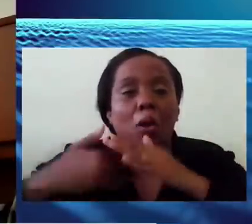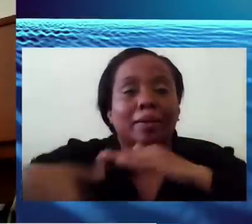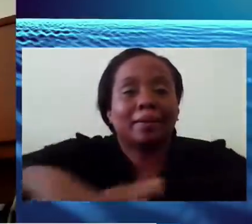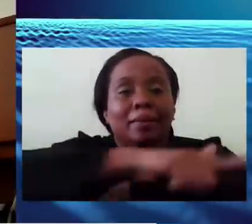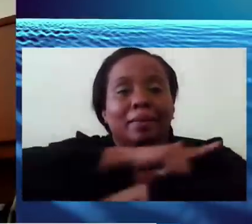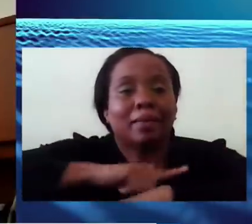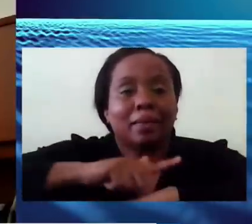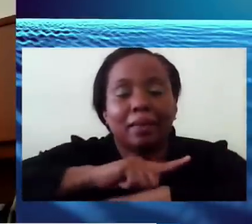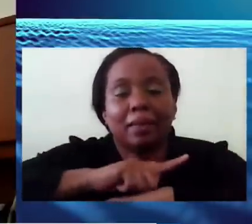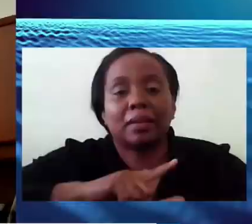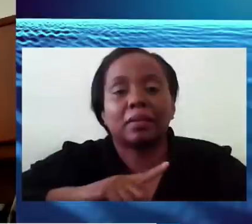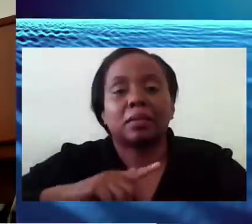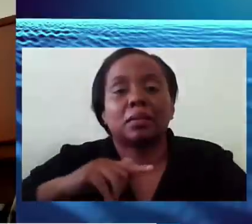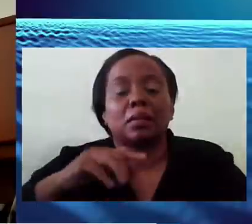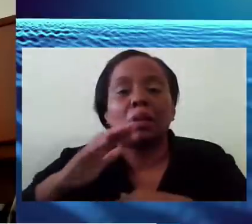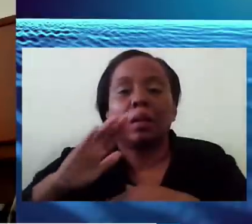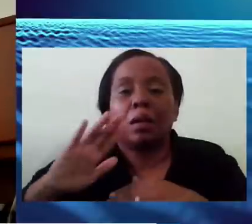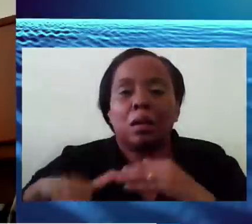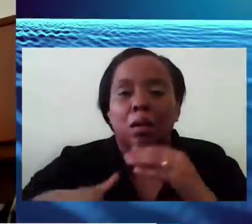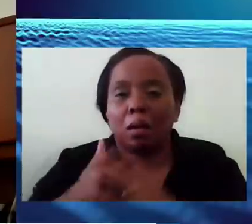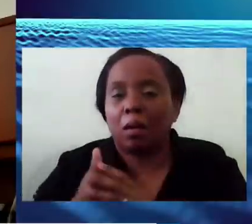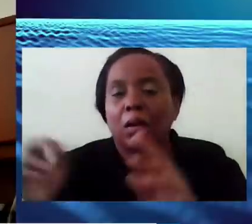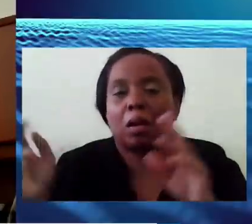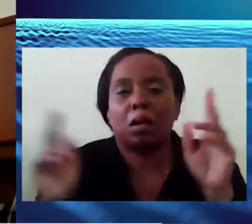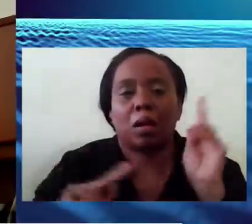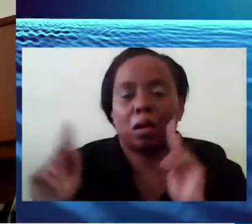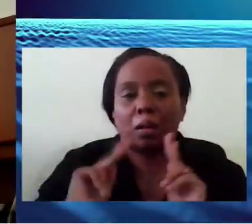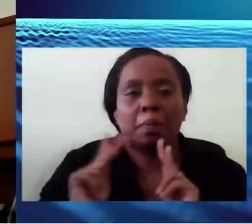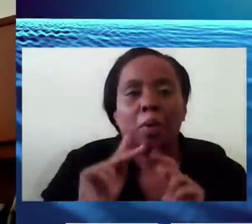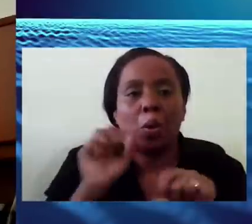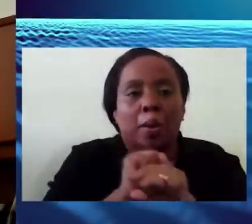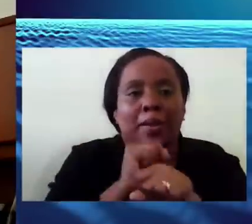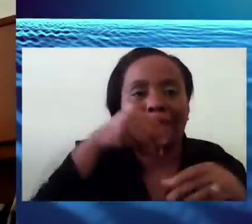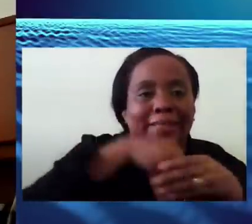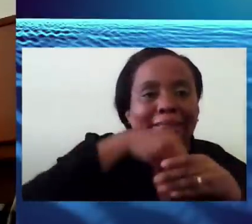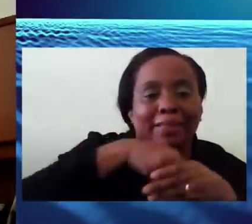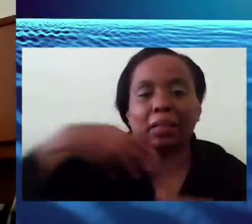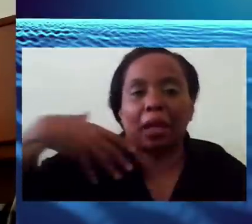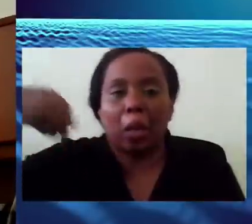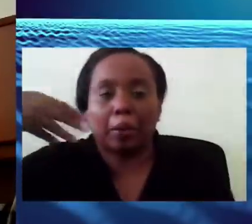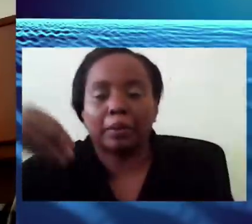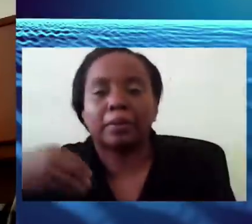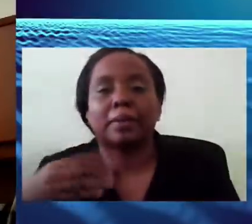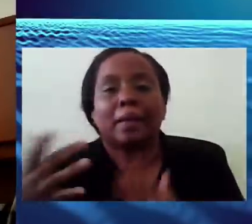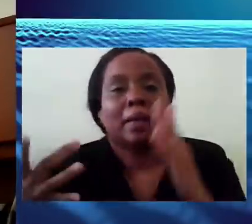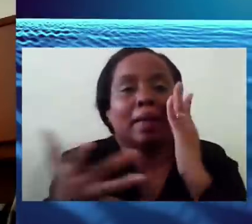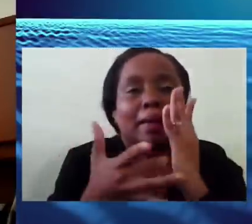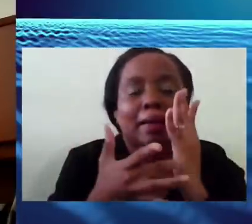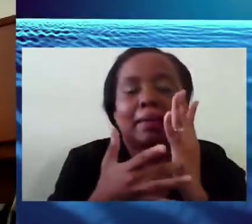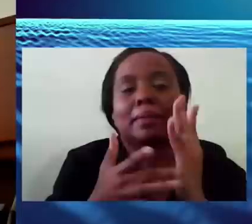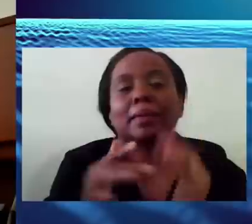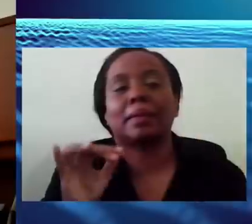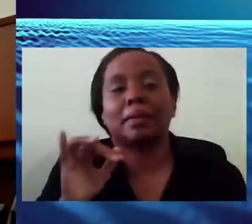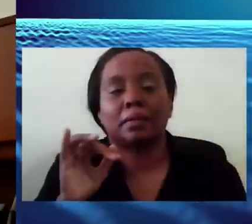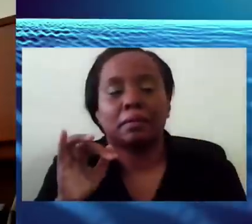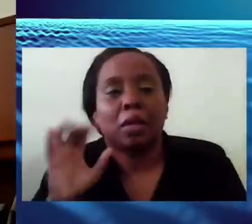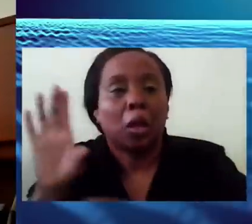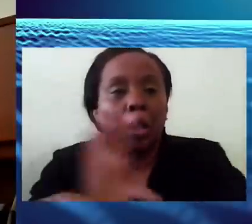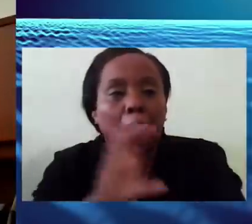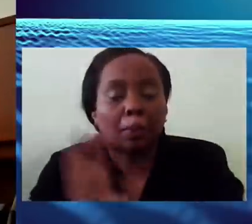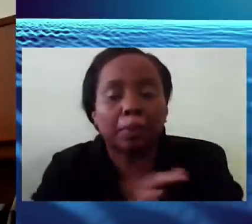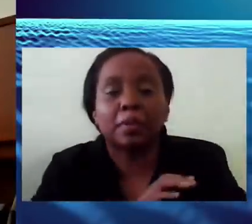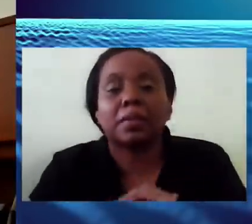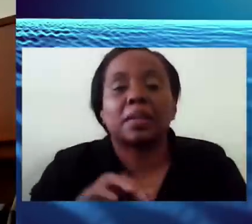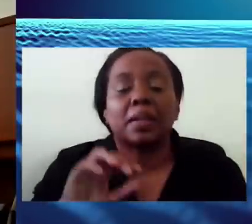the land side, all of our internal facilities, as well as our IT capabilities, our satellites, the air traffic control